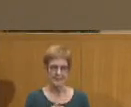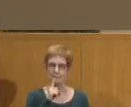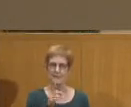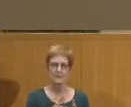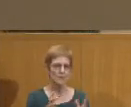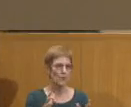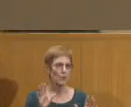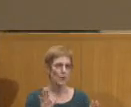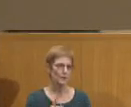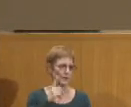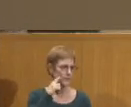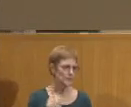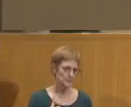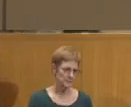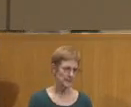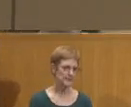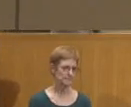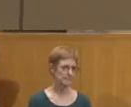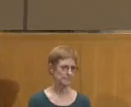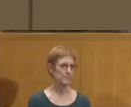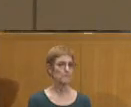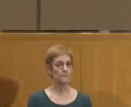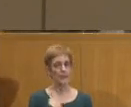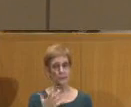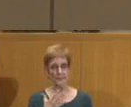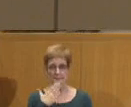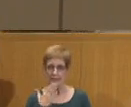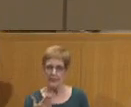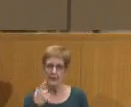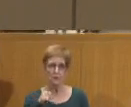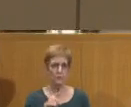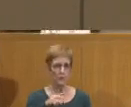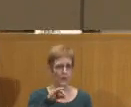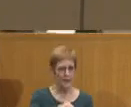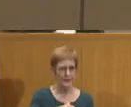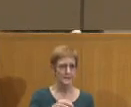help me God. So help me God. Yes.